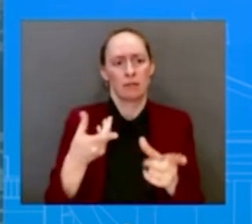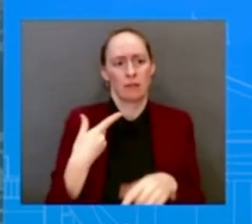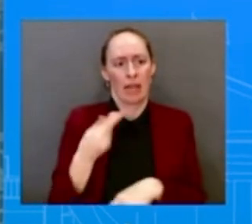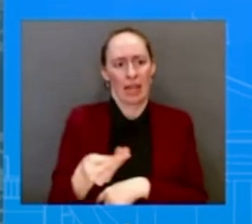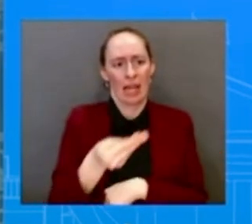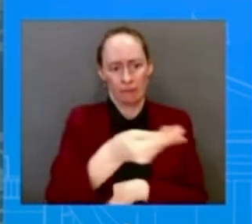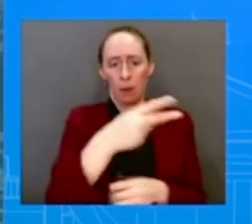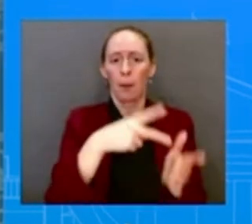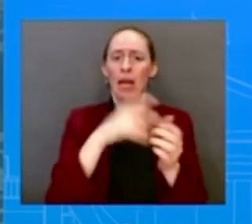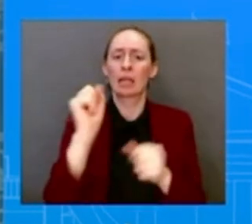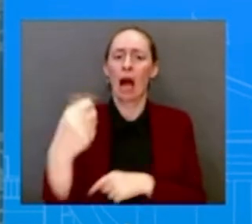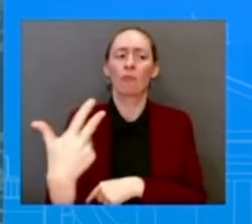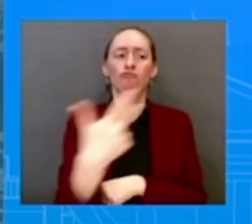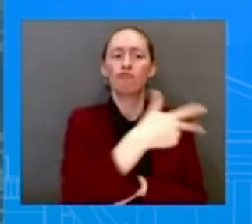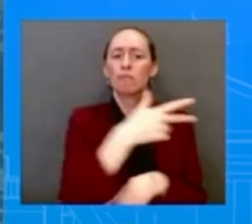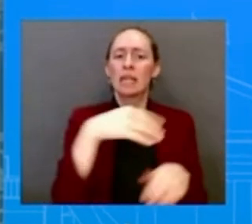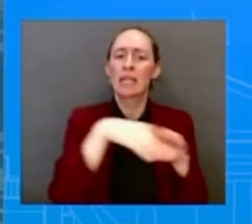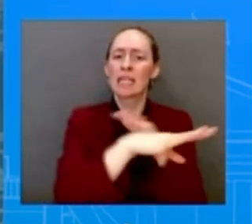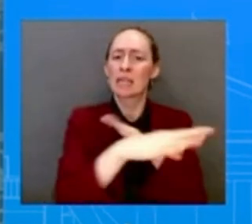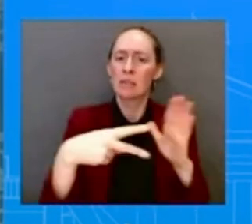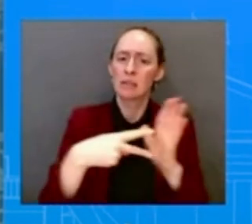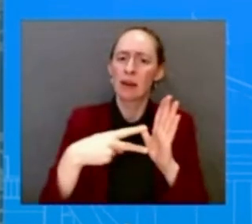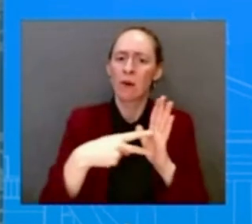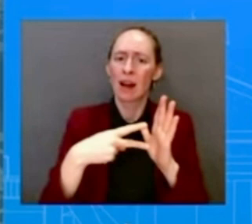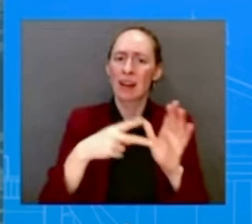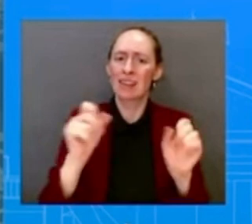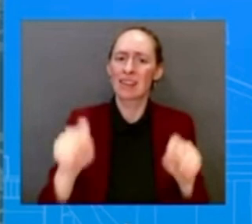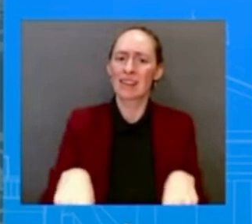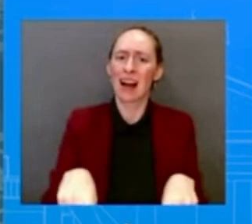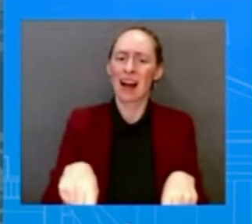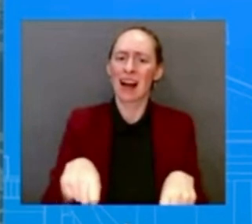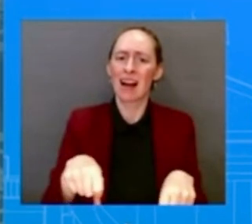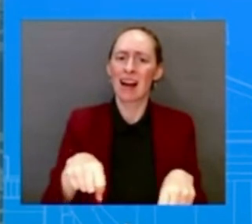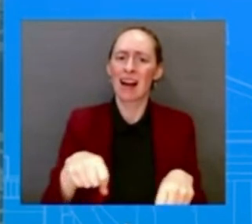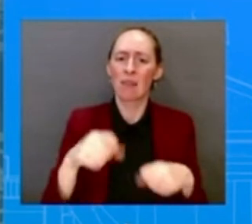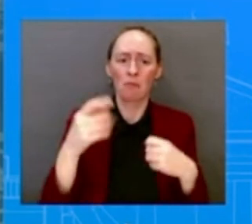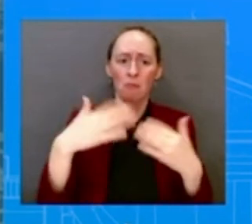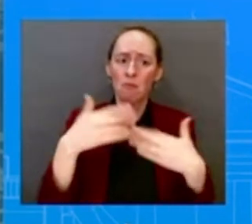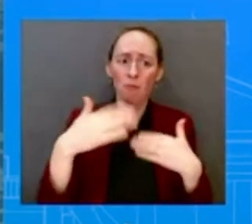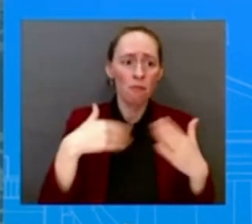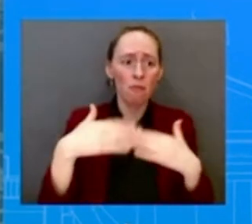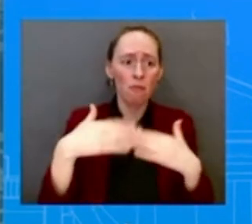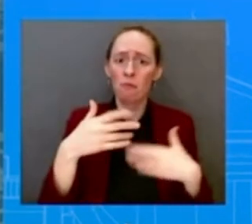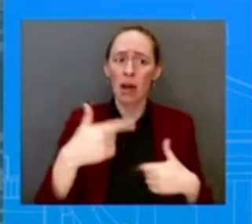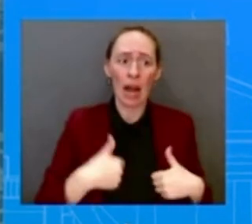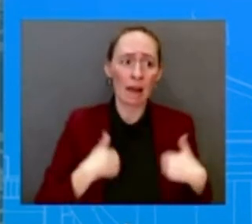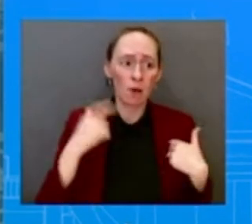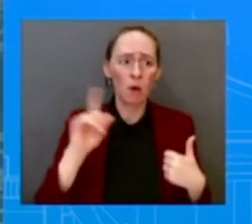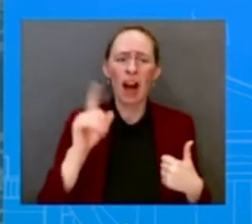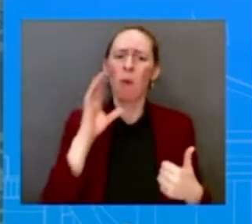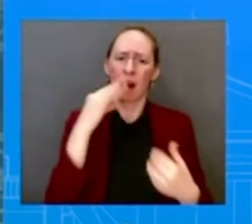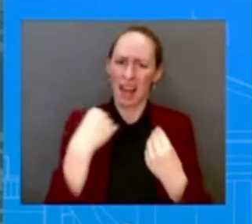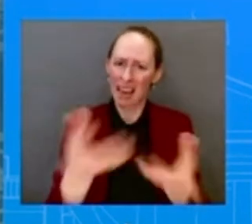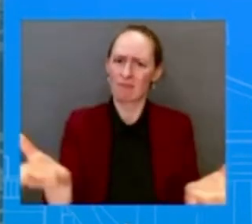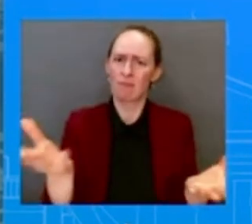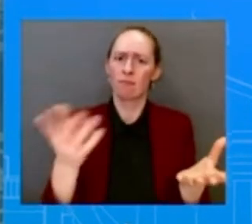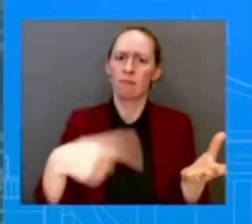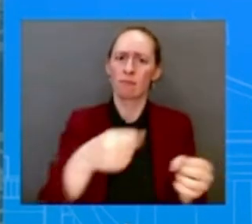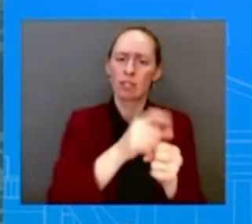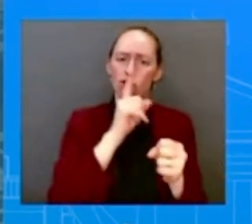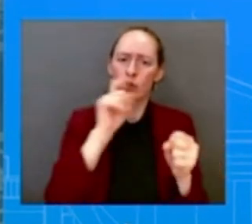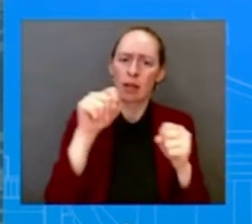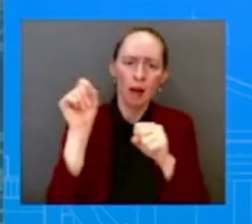live. And we are determined to do all that we can to help those affected by these earthquakes in the days, weeks, and months ahead, as required.